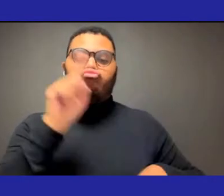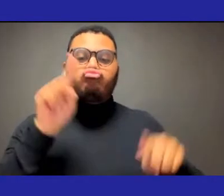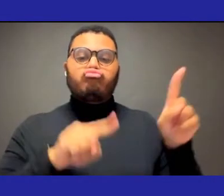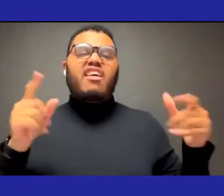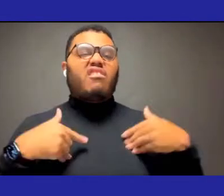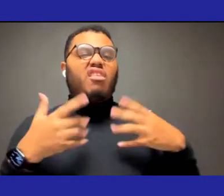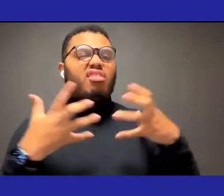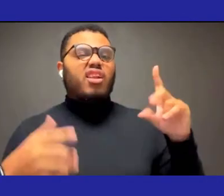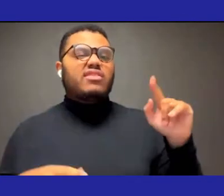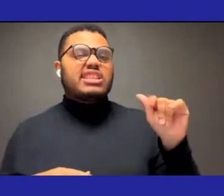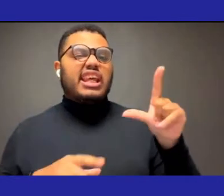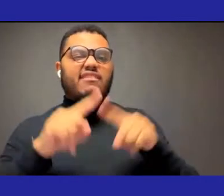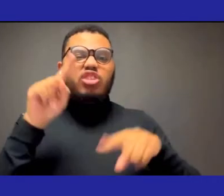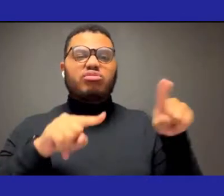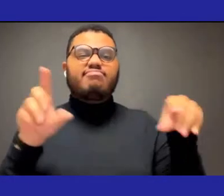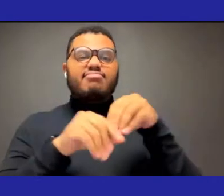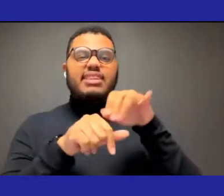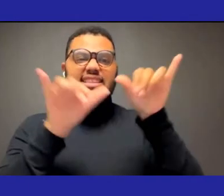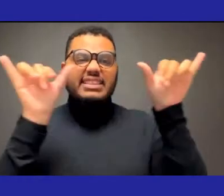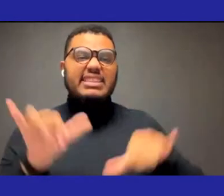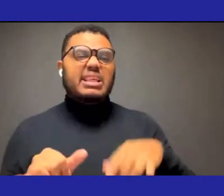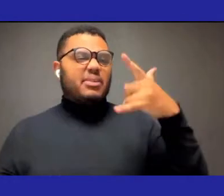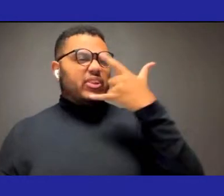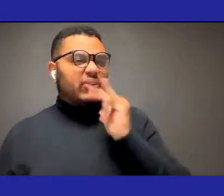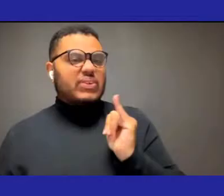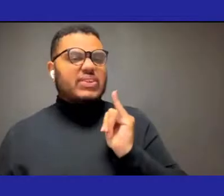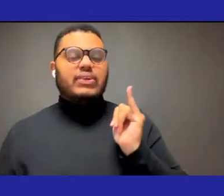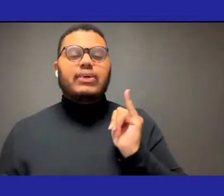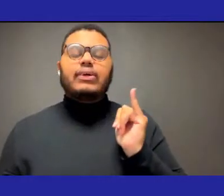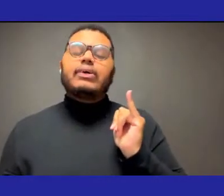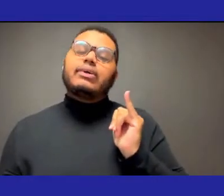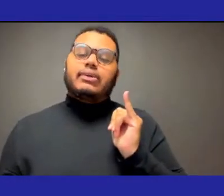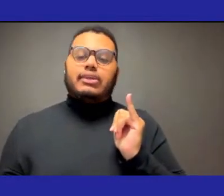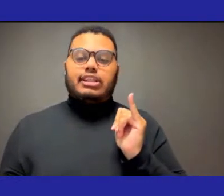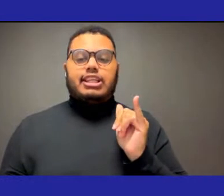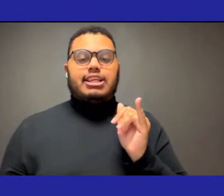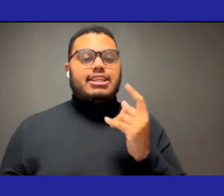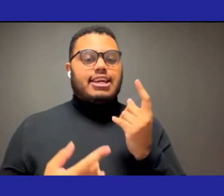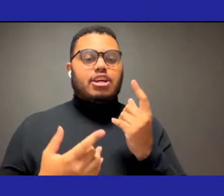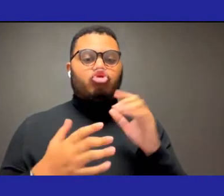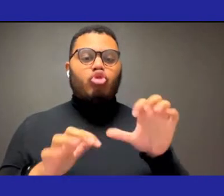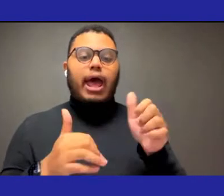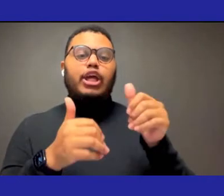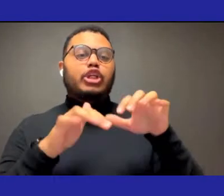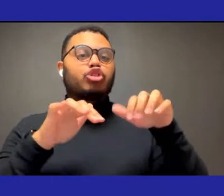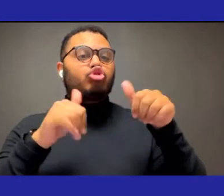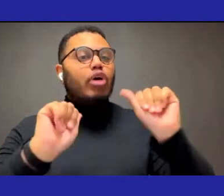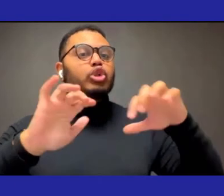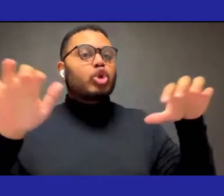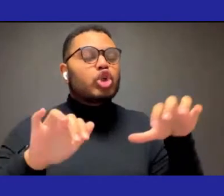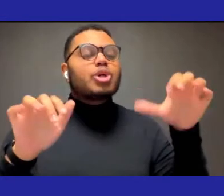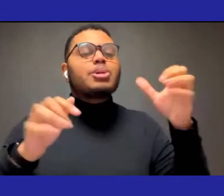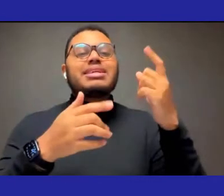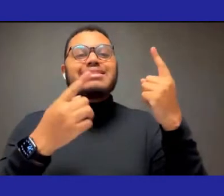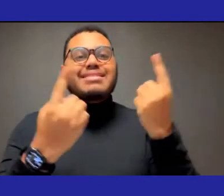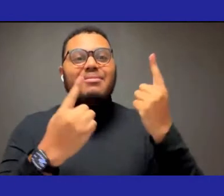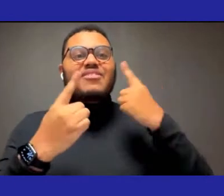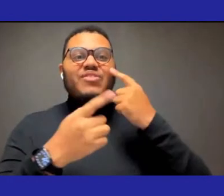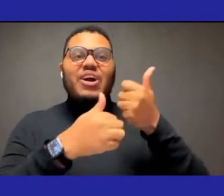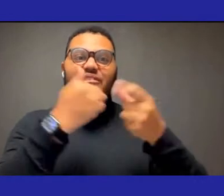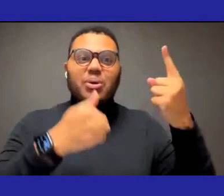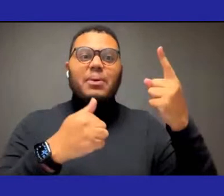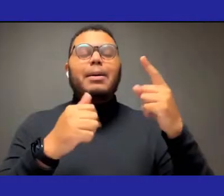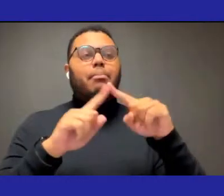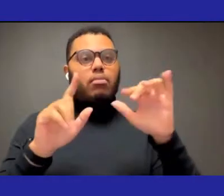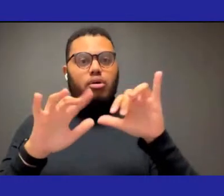across within the system. It looks like trying to do something for everyone is hard, but trying to do something in a clinic that you already know rates